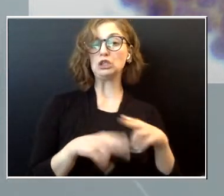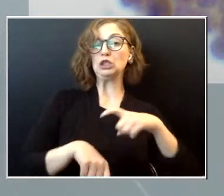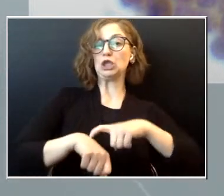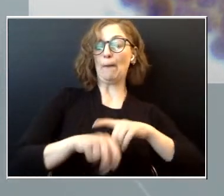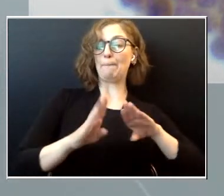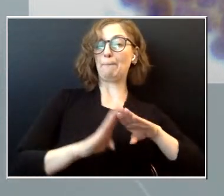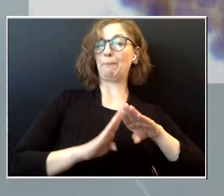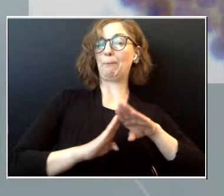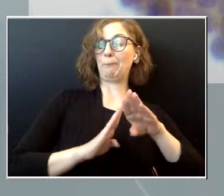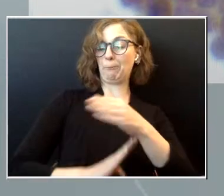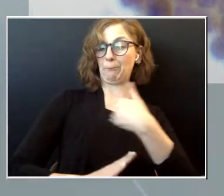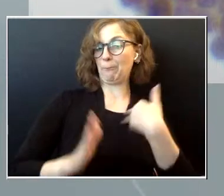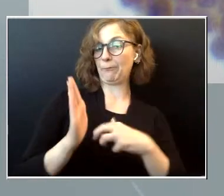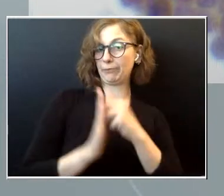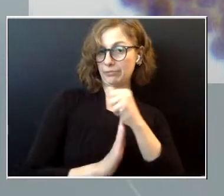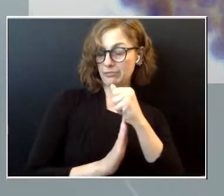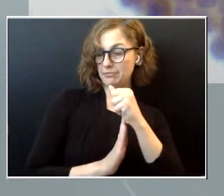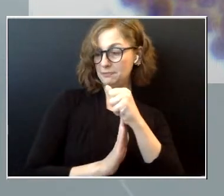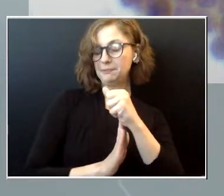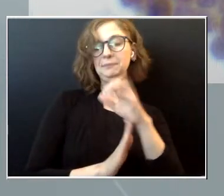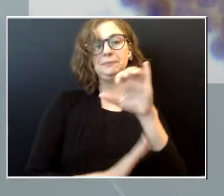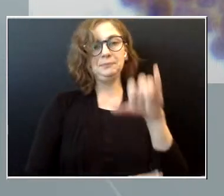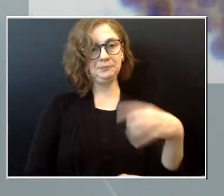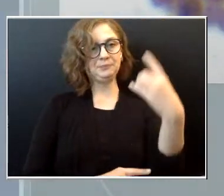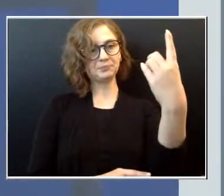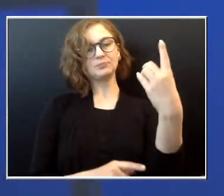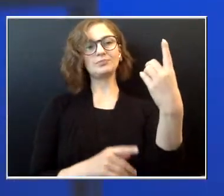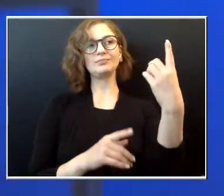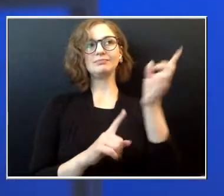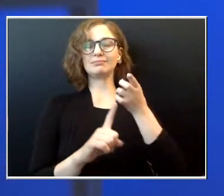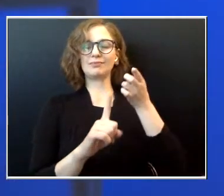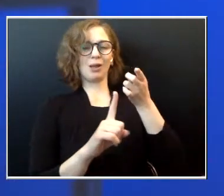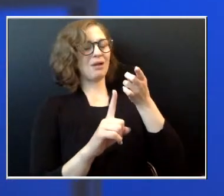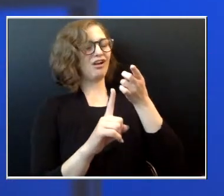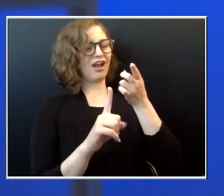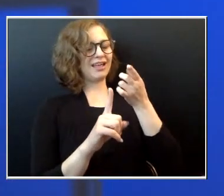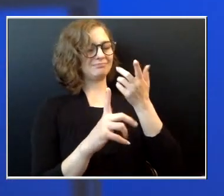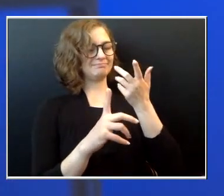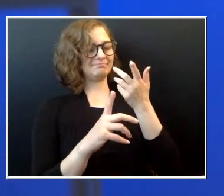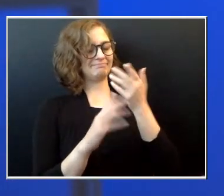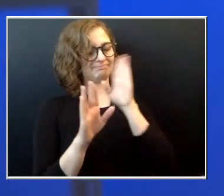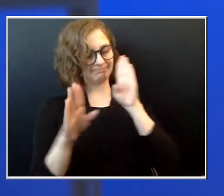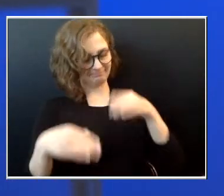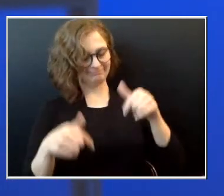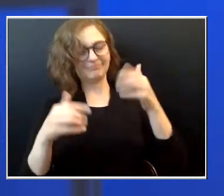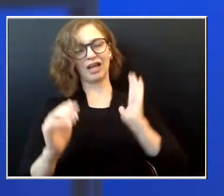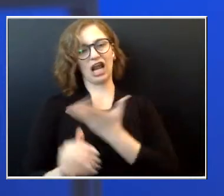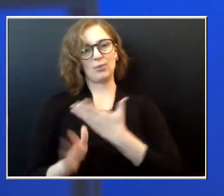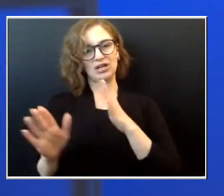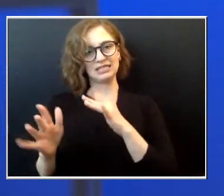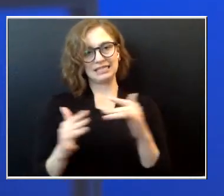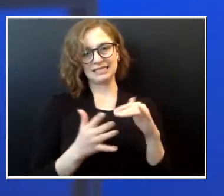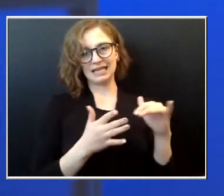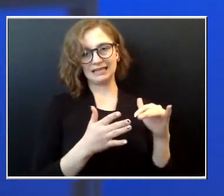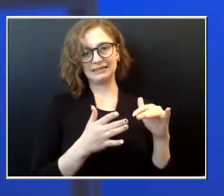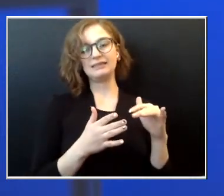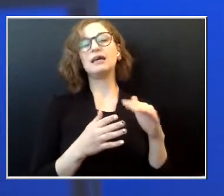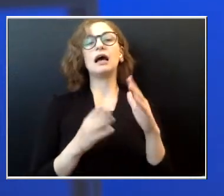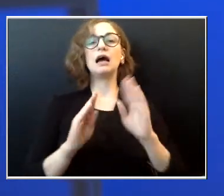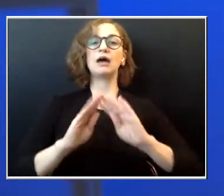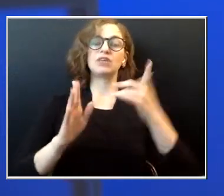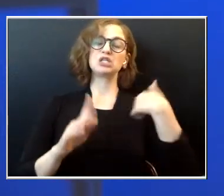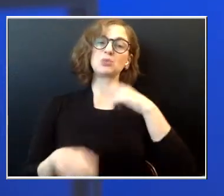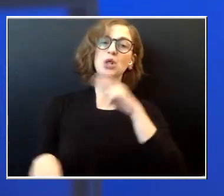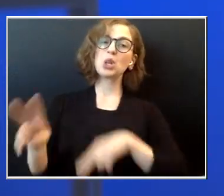the primary endpoints in this study. Obviously, since we're looking at tissue, we are